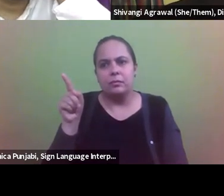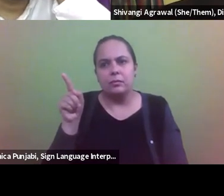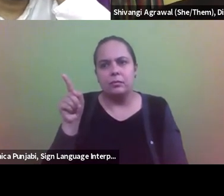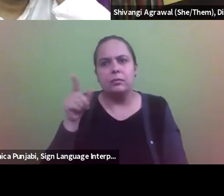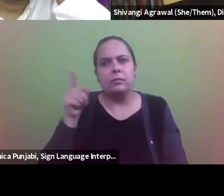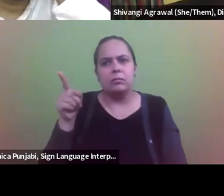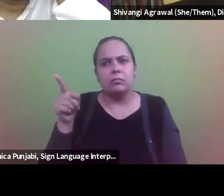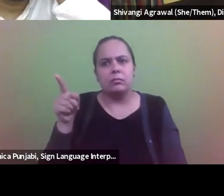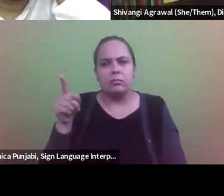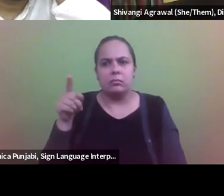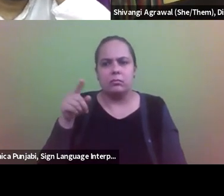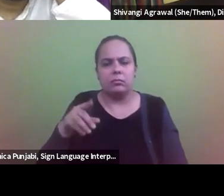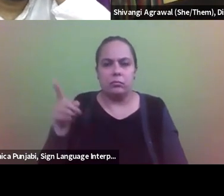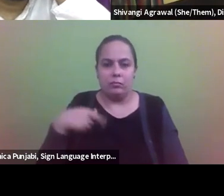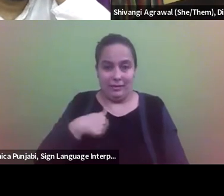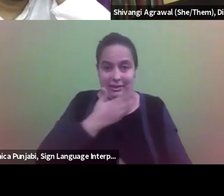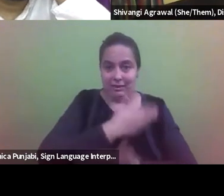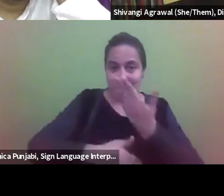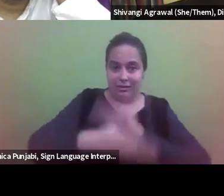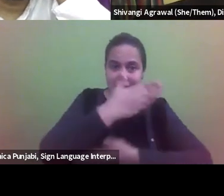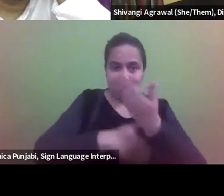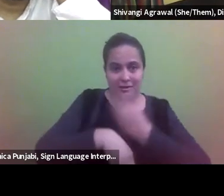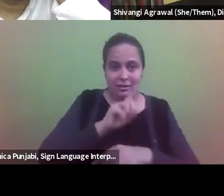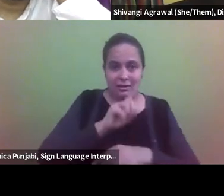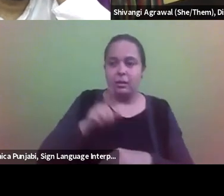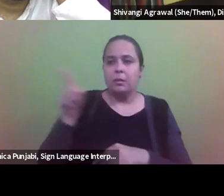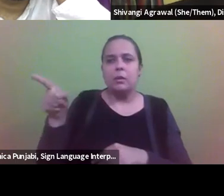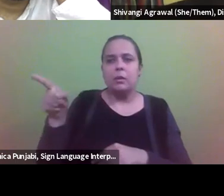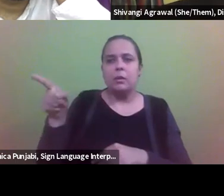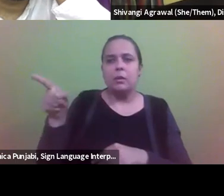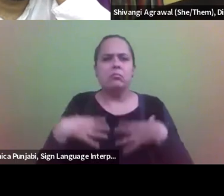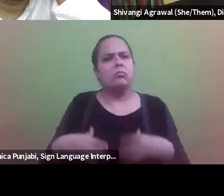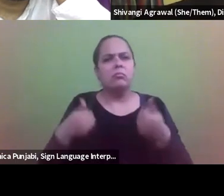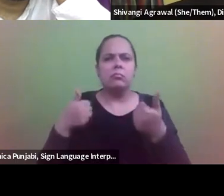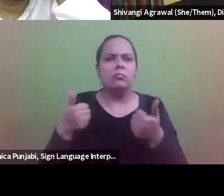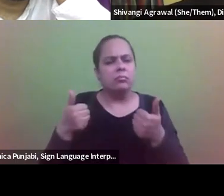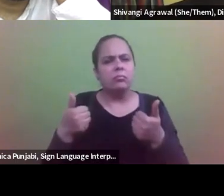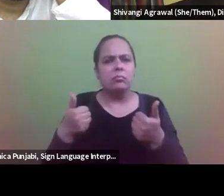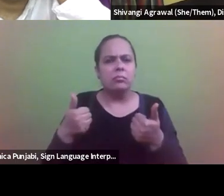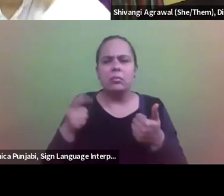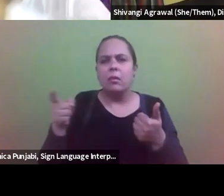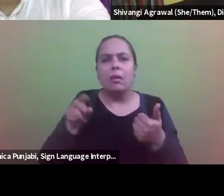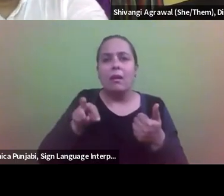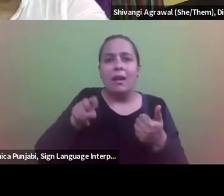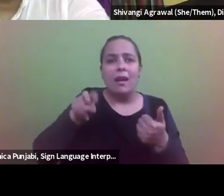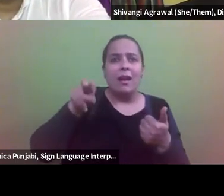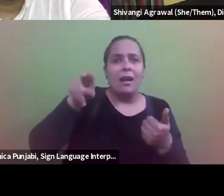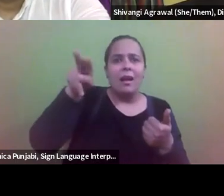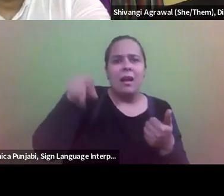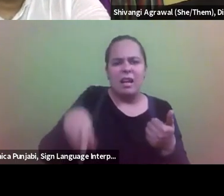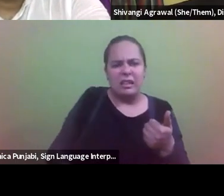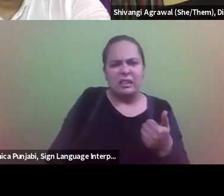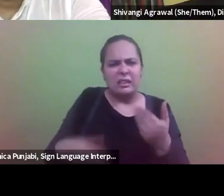bodied, she struggles with climbing stairs because she has knee pain, a lot of knee pain.